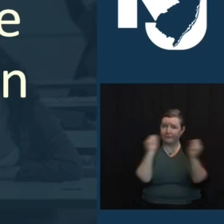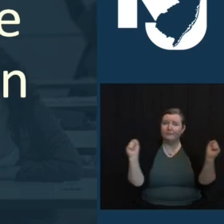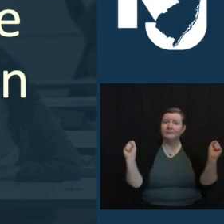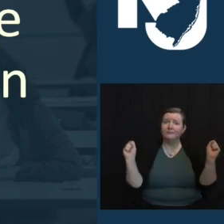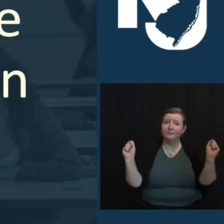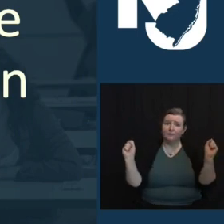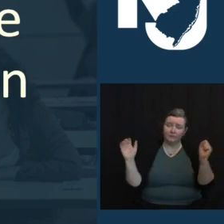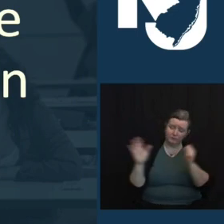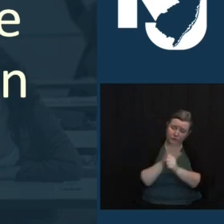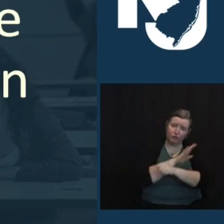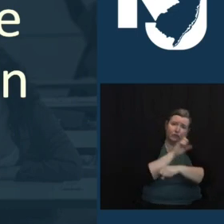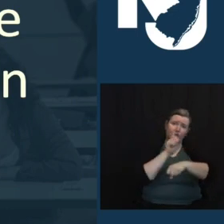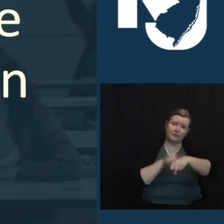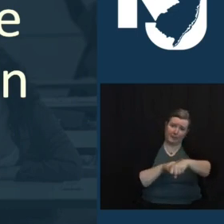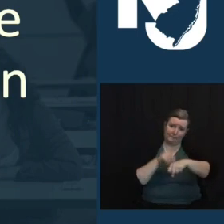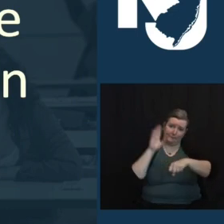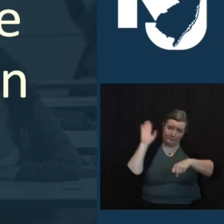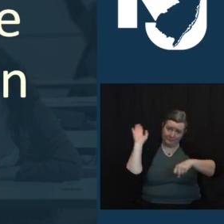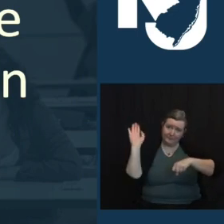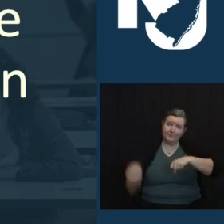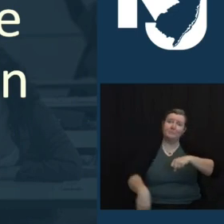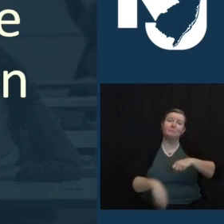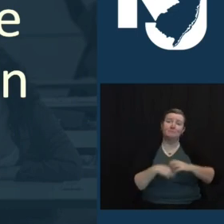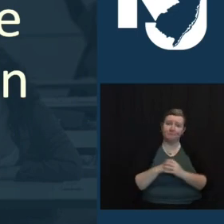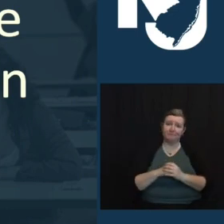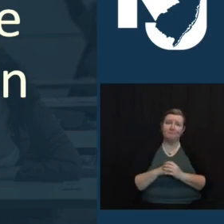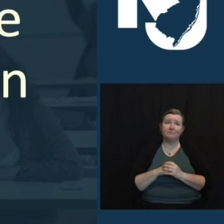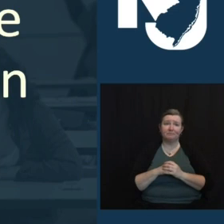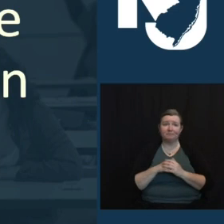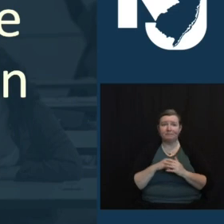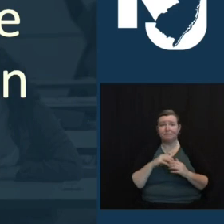full-time in-person instruction for the